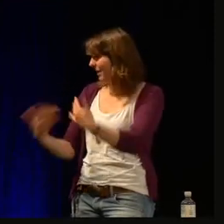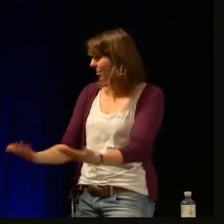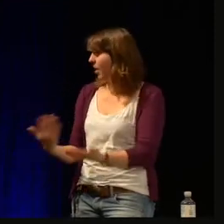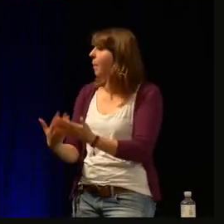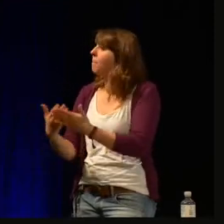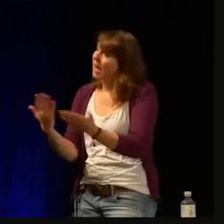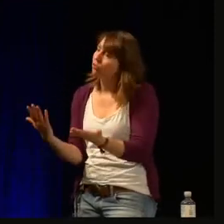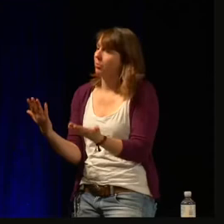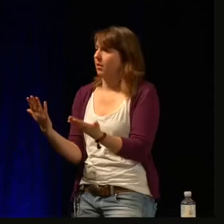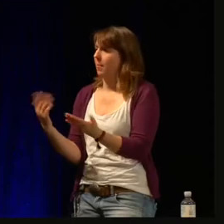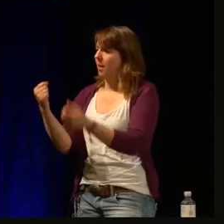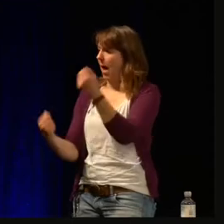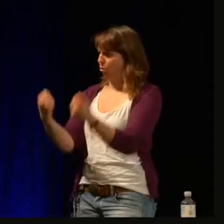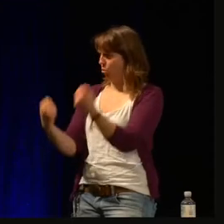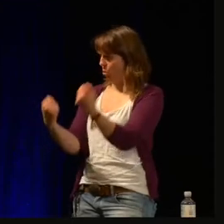are